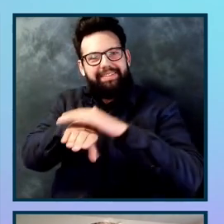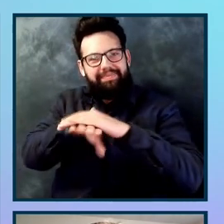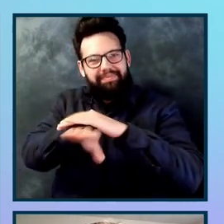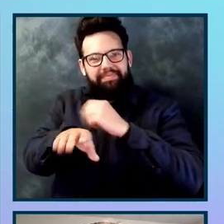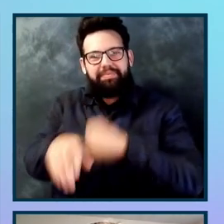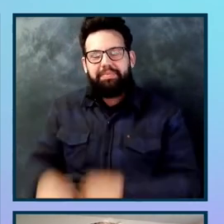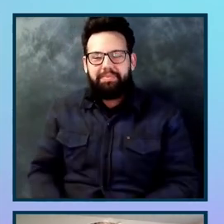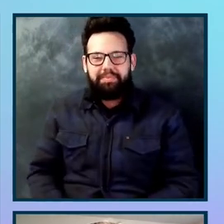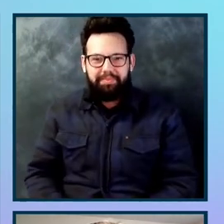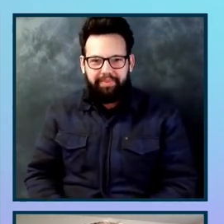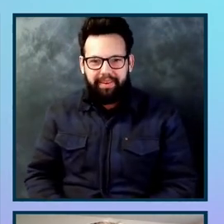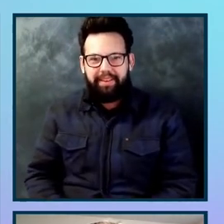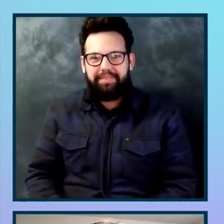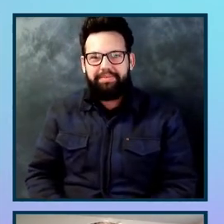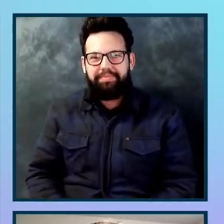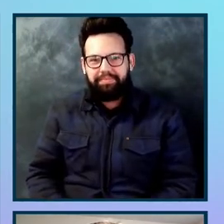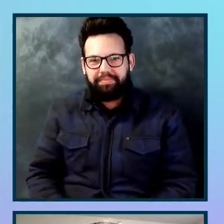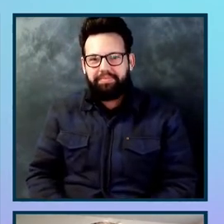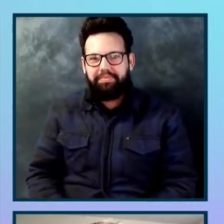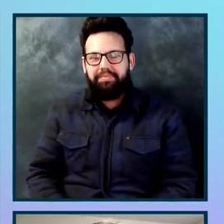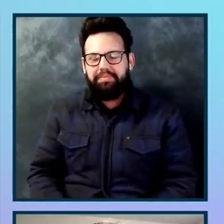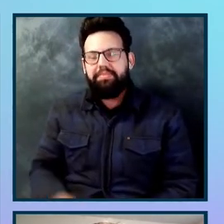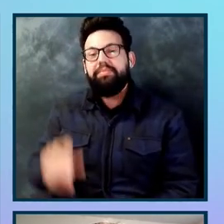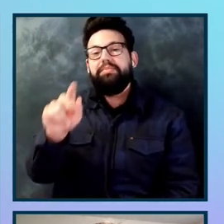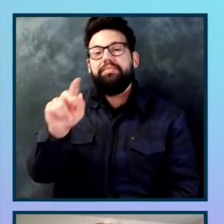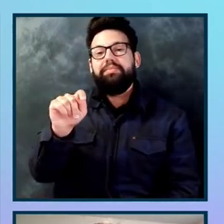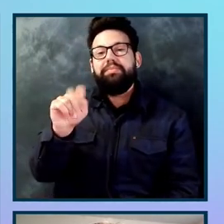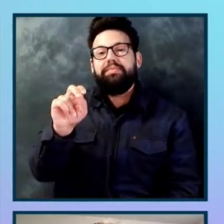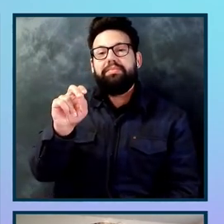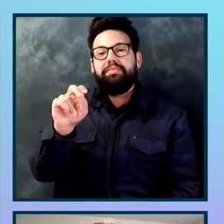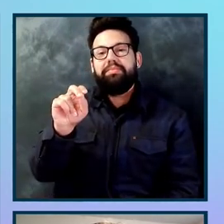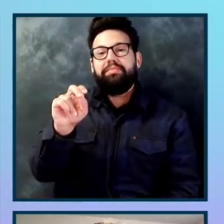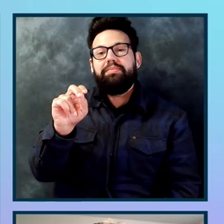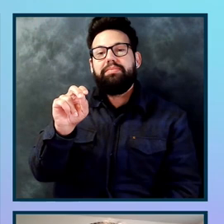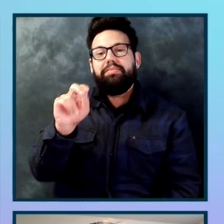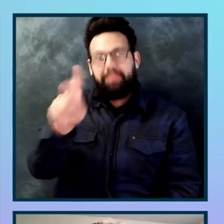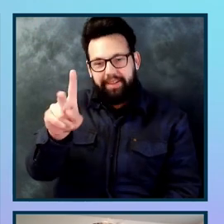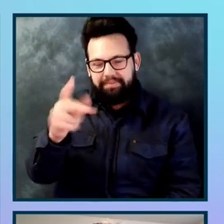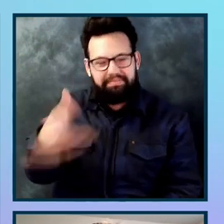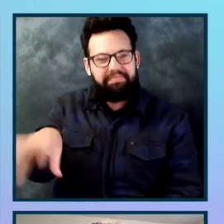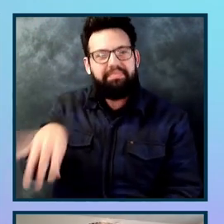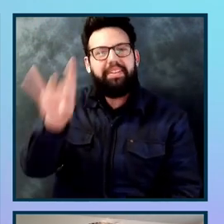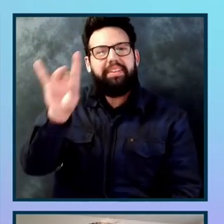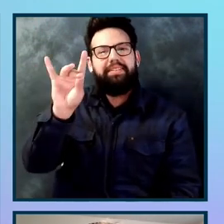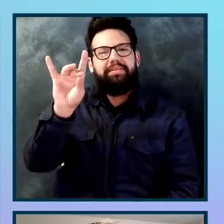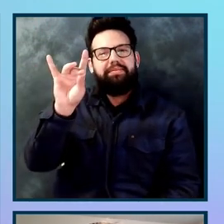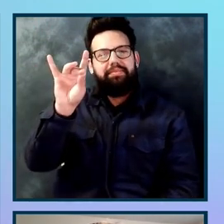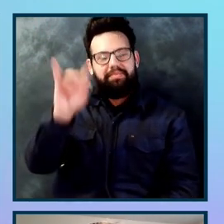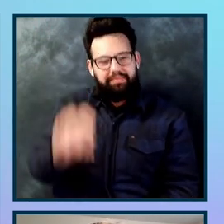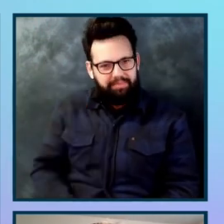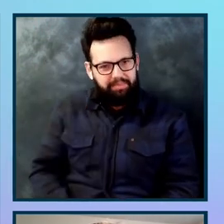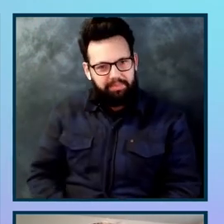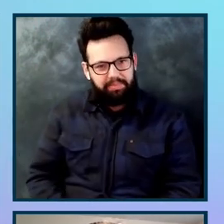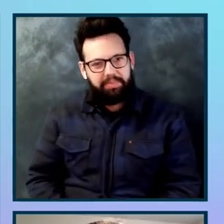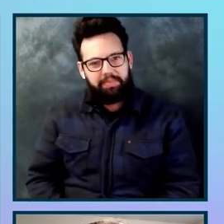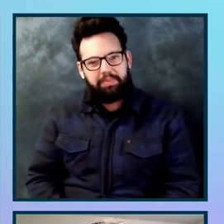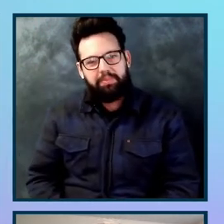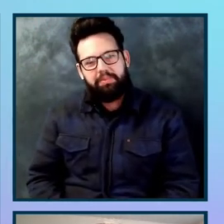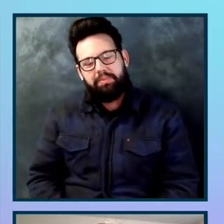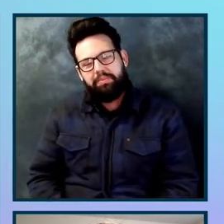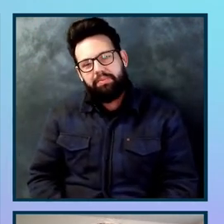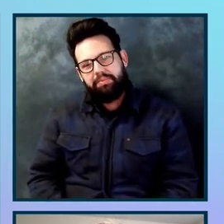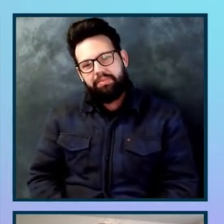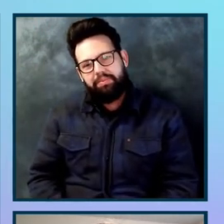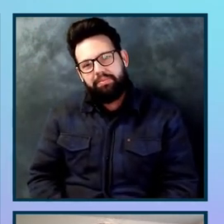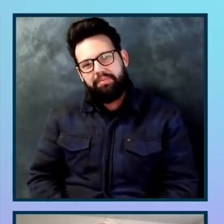Statement. Enter. Toolbar, which may be enabled at visited link. All right, it found it on the text I just read. JAWS version. N.